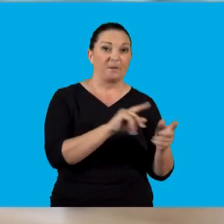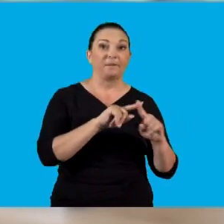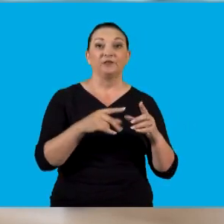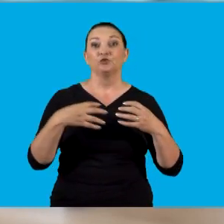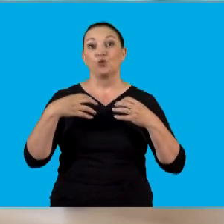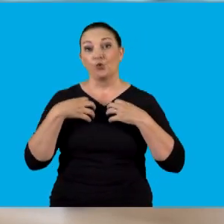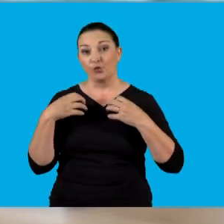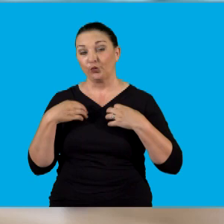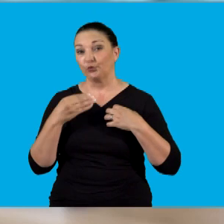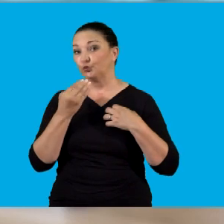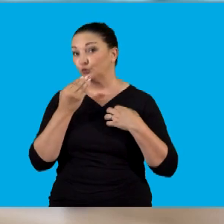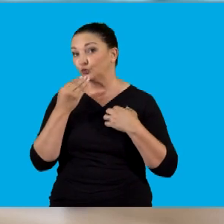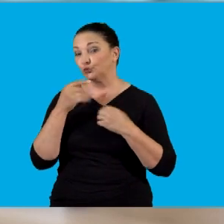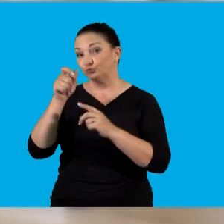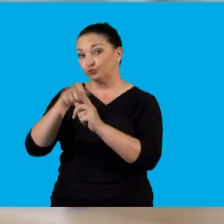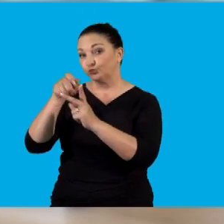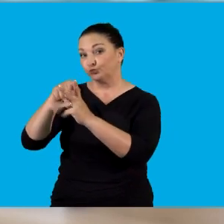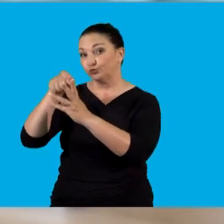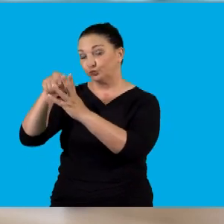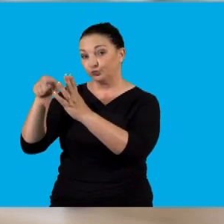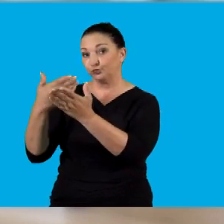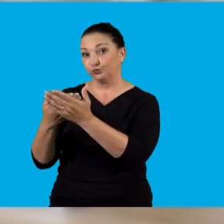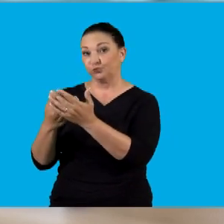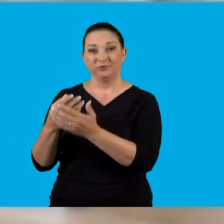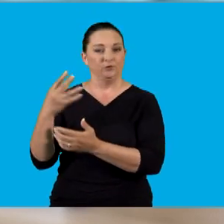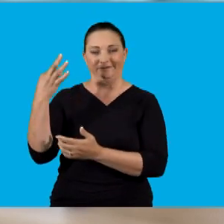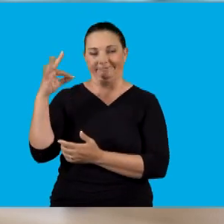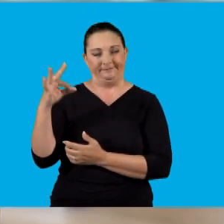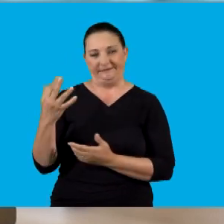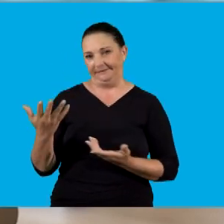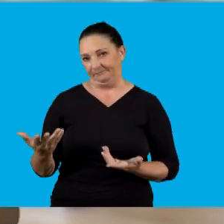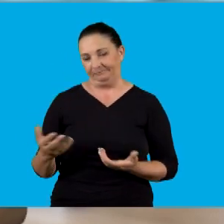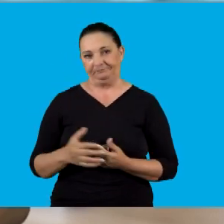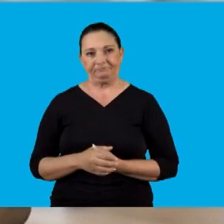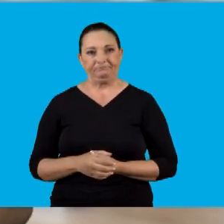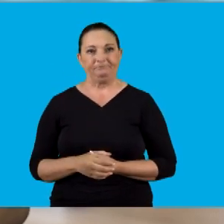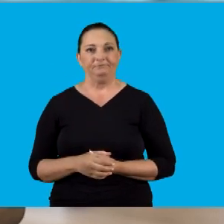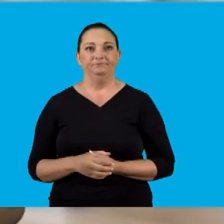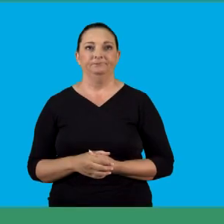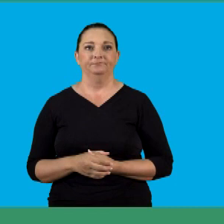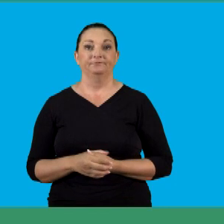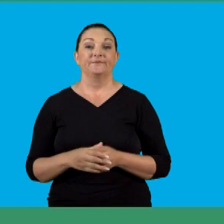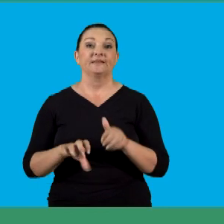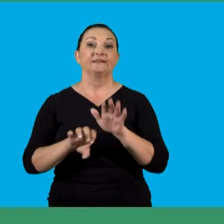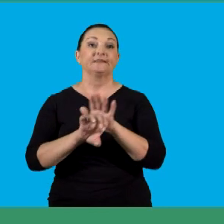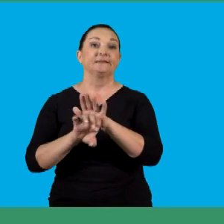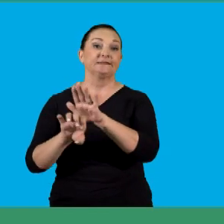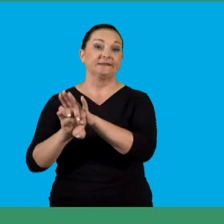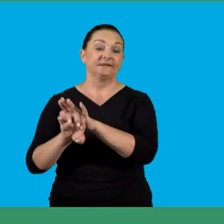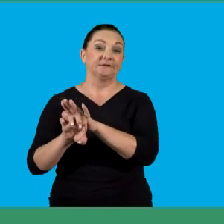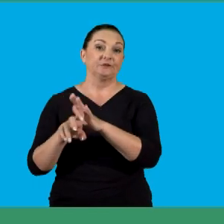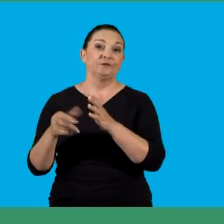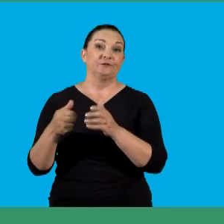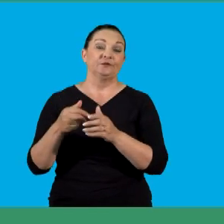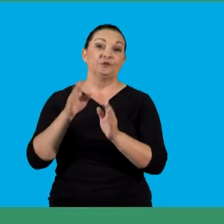registered, but they are owned by private individuals and not the government himself. Then let's look at the